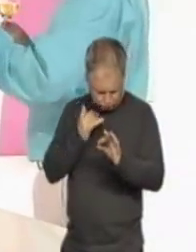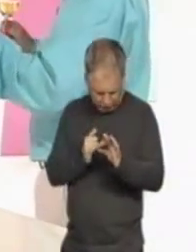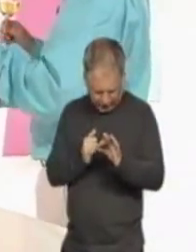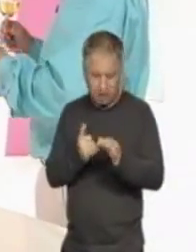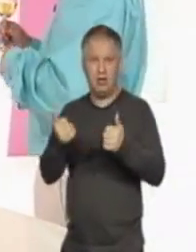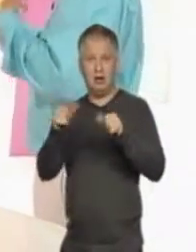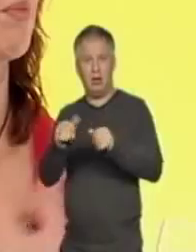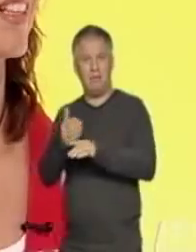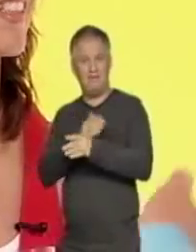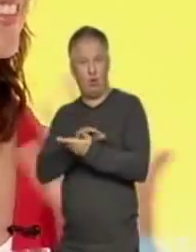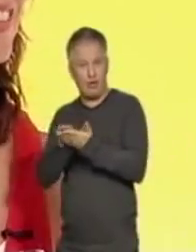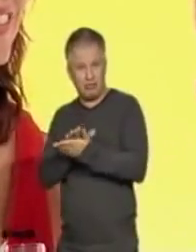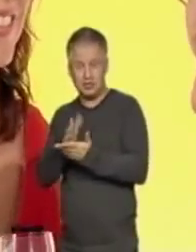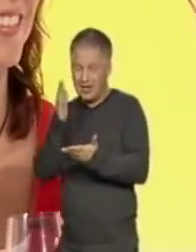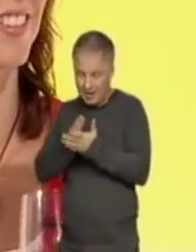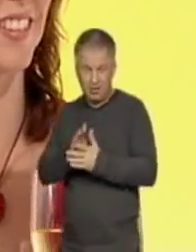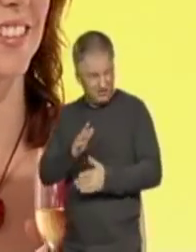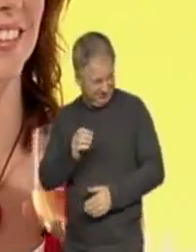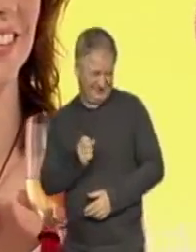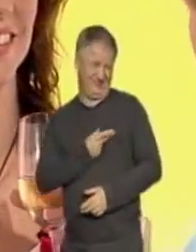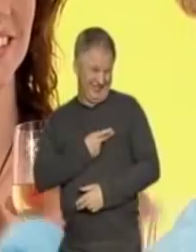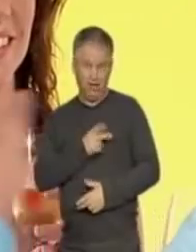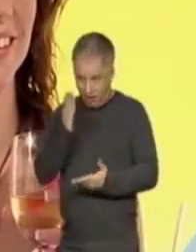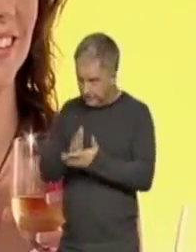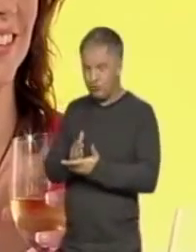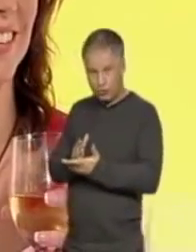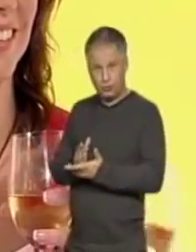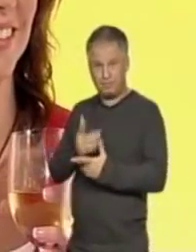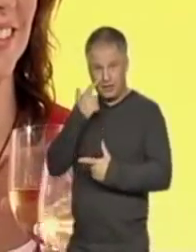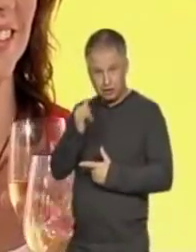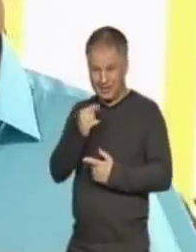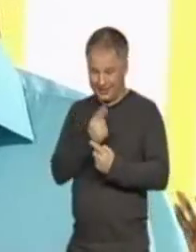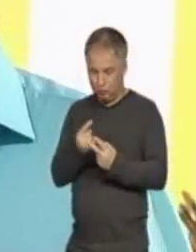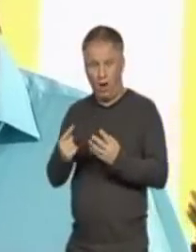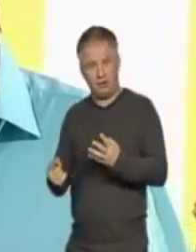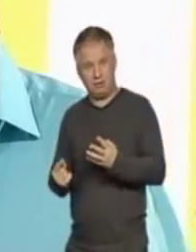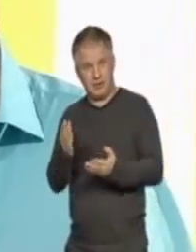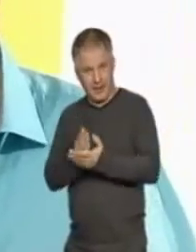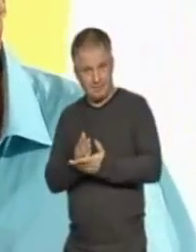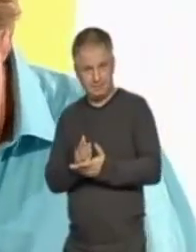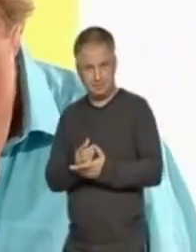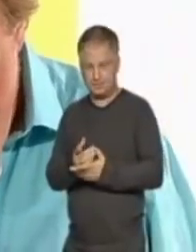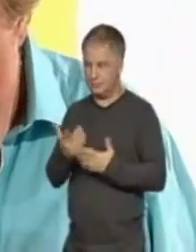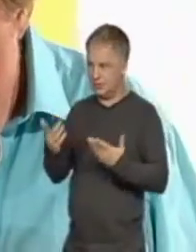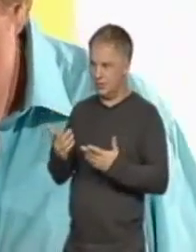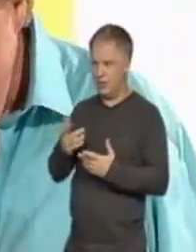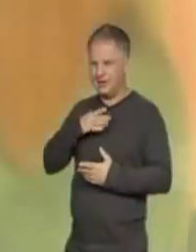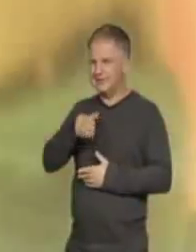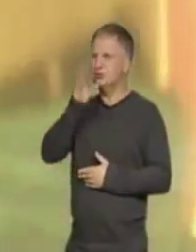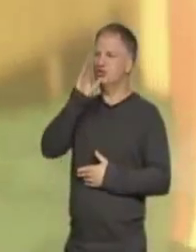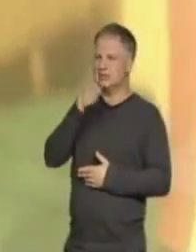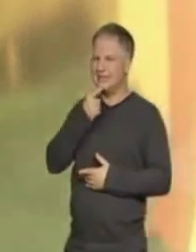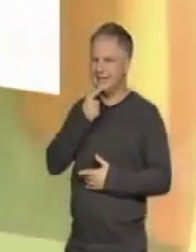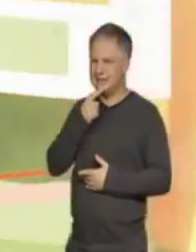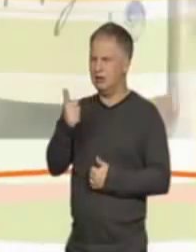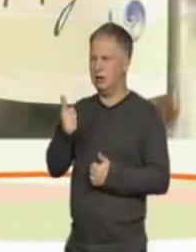they even crush it. Oh, and stop start. It. No, it's true. They really do. And then they make this fantastic, opulent wine, which I'm talking far too much about. It smells oaky. It does smell oaky.